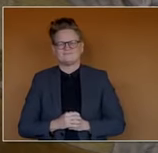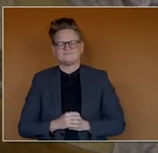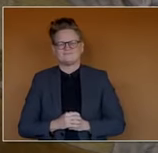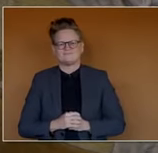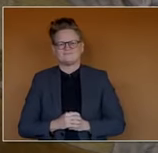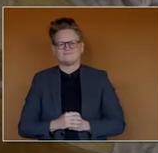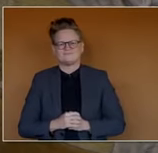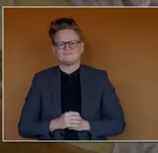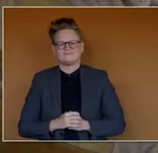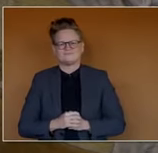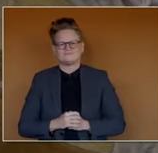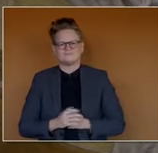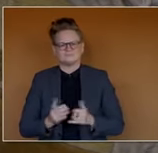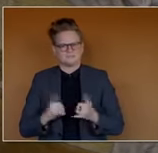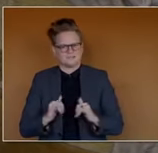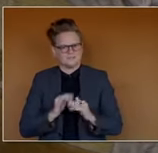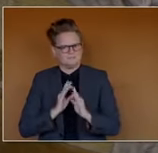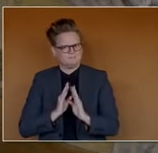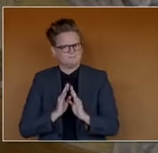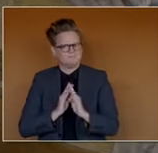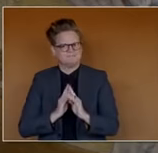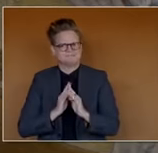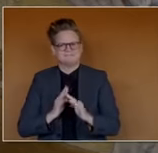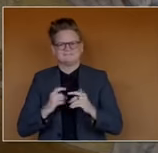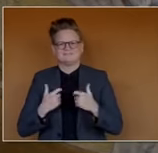estas familias. Por favor,